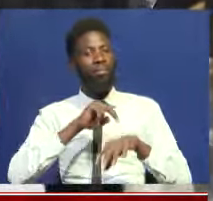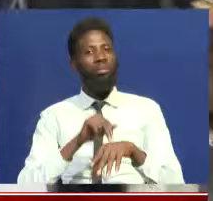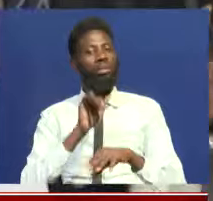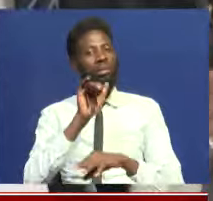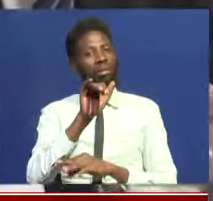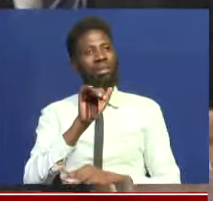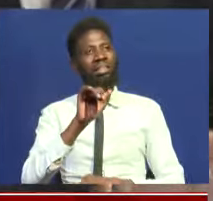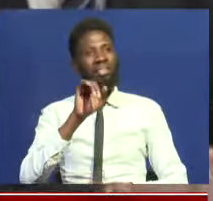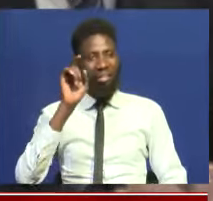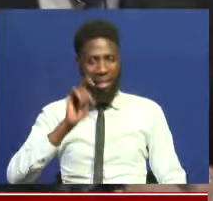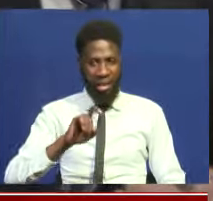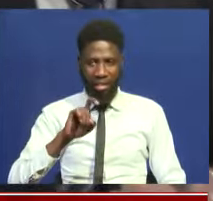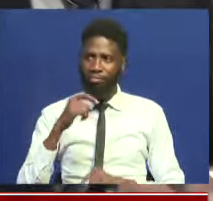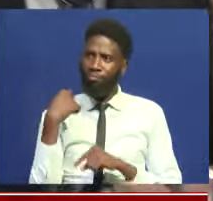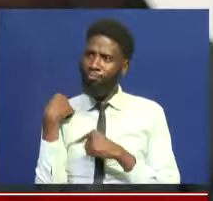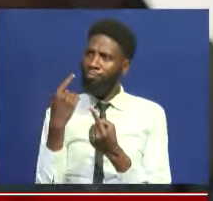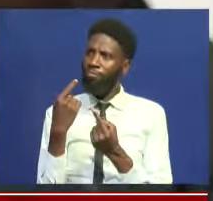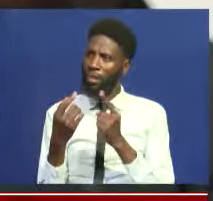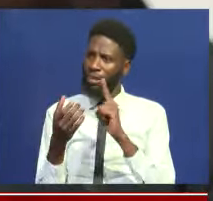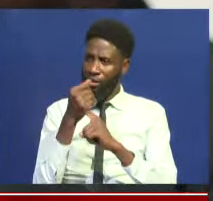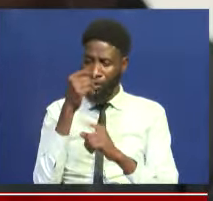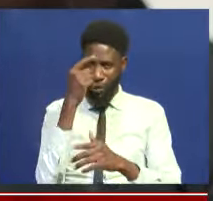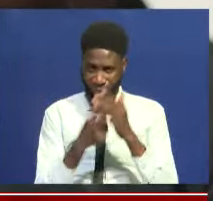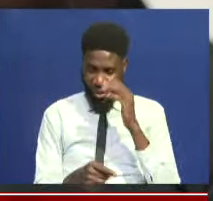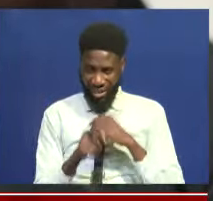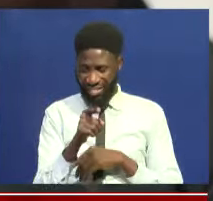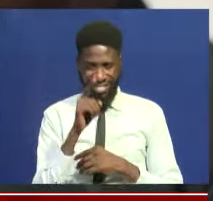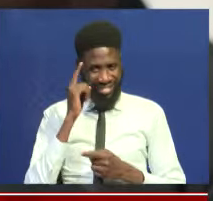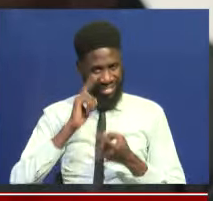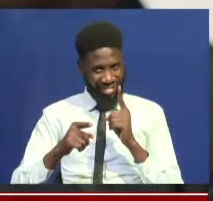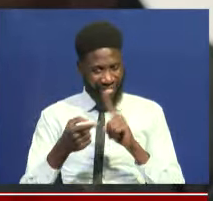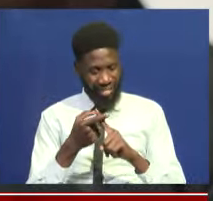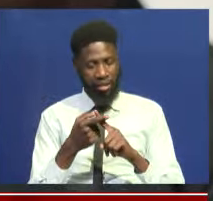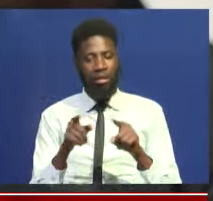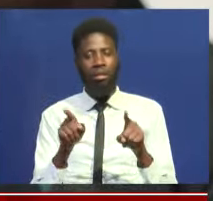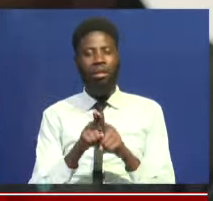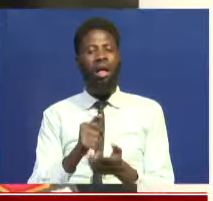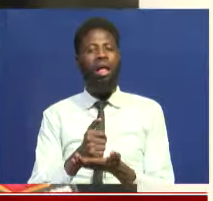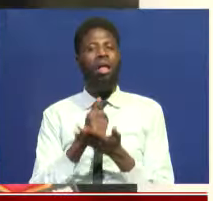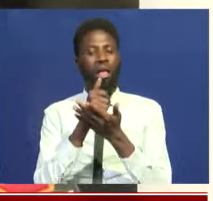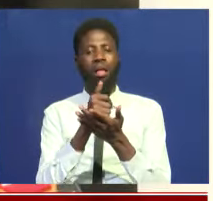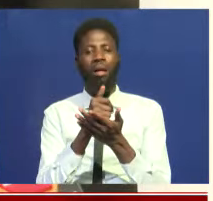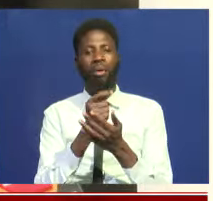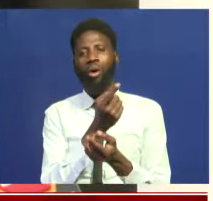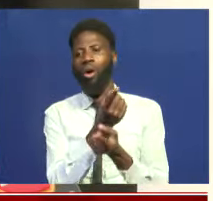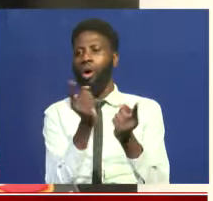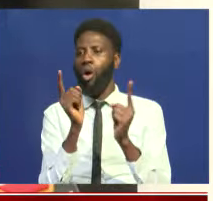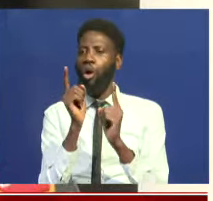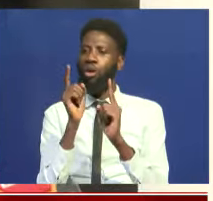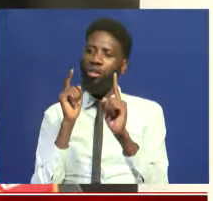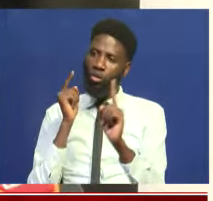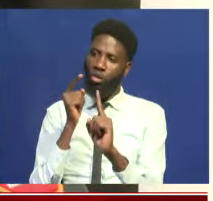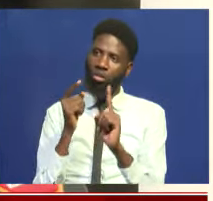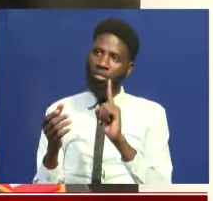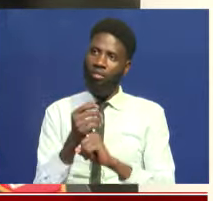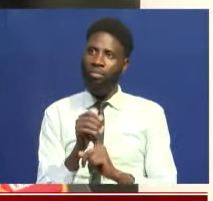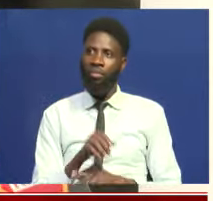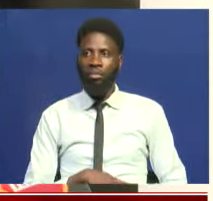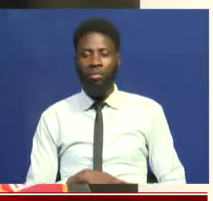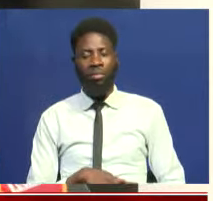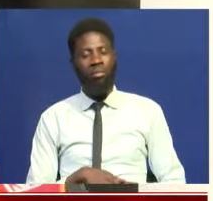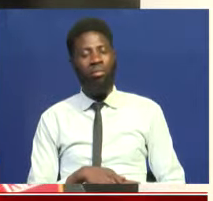on the outcomes realized so far and chart a clear path to deliver the desired goals for all. We can work together with other partners